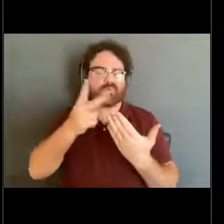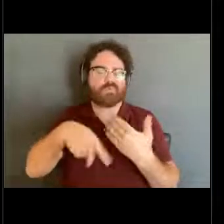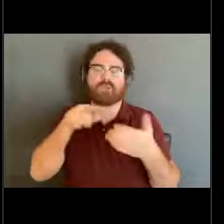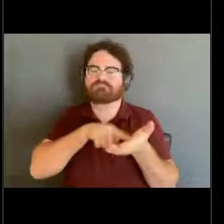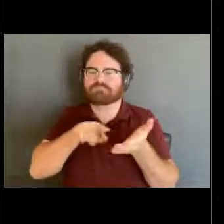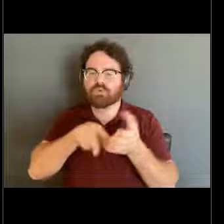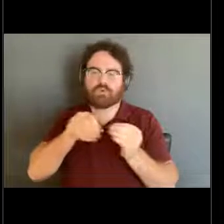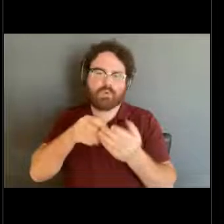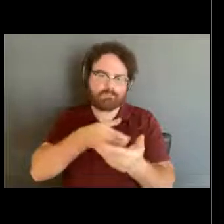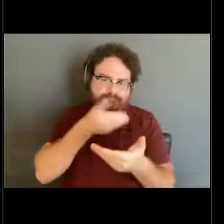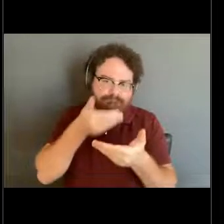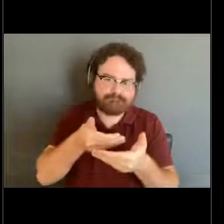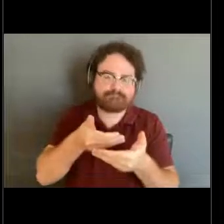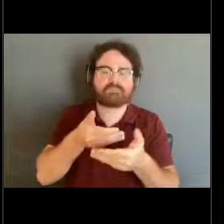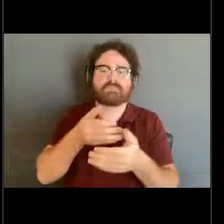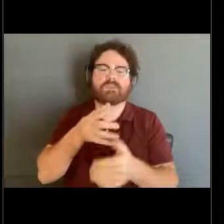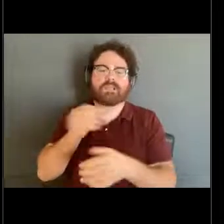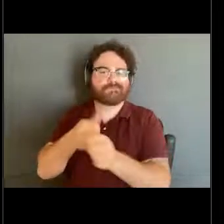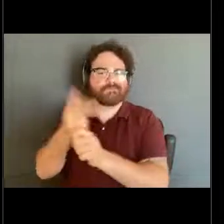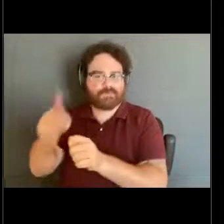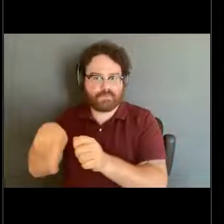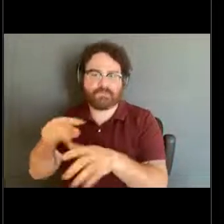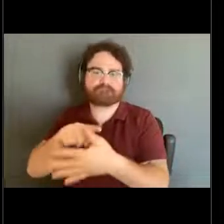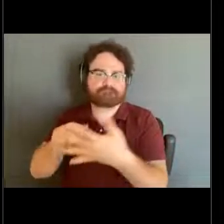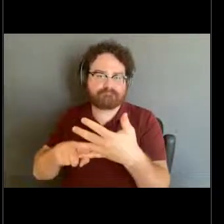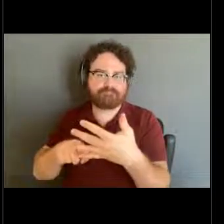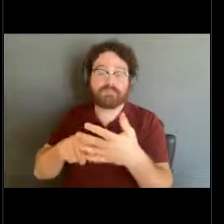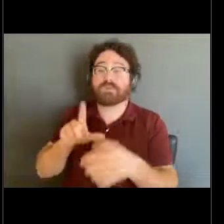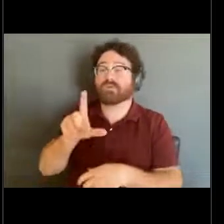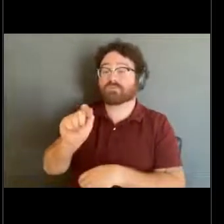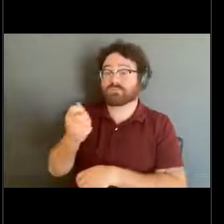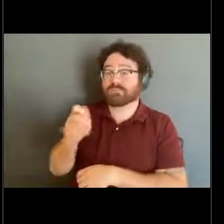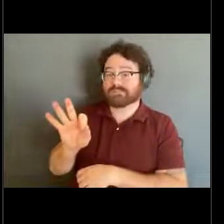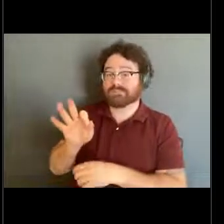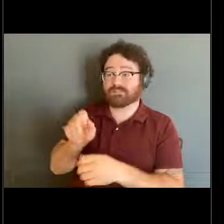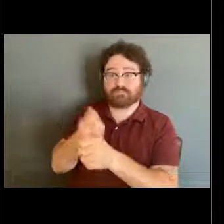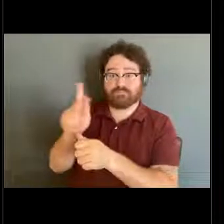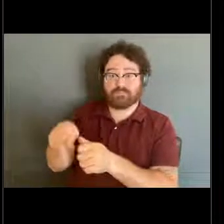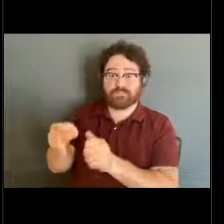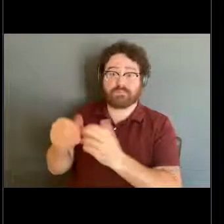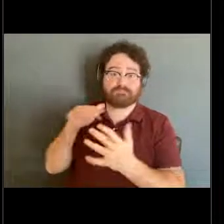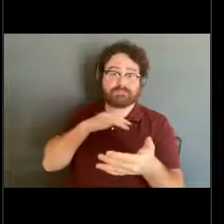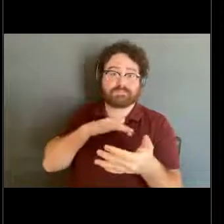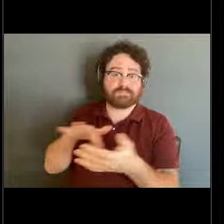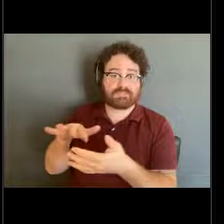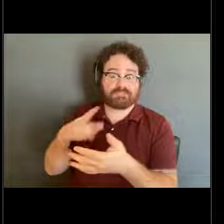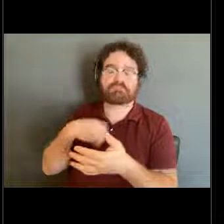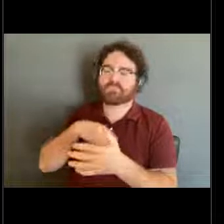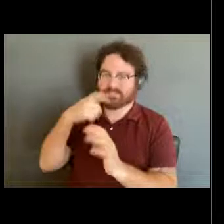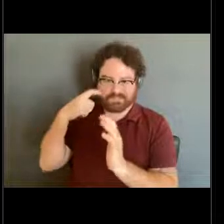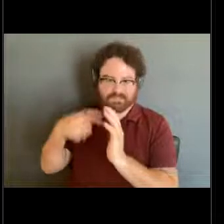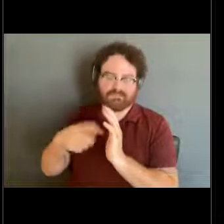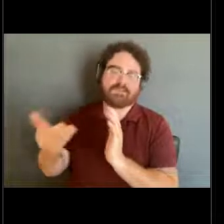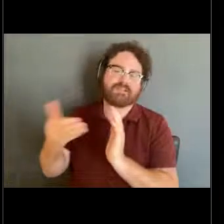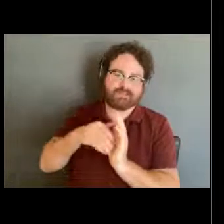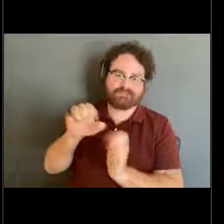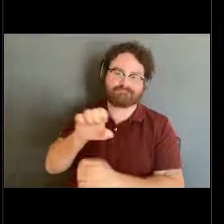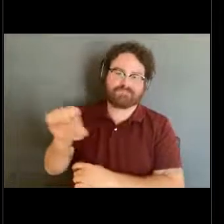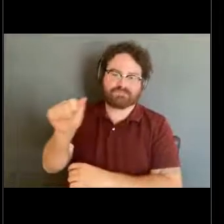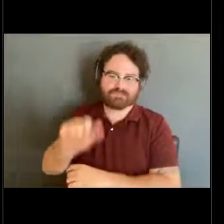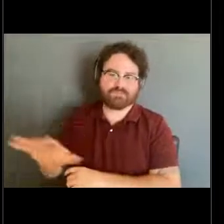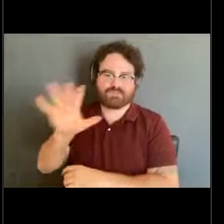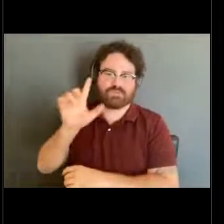by 2019, in a follow-up study, in fact, Eastern China was identified through atmospheric measurements once again in Asia as